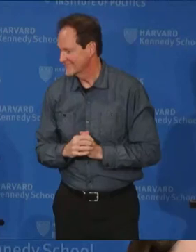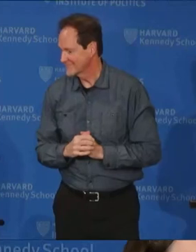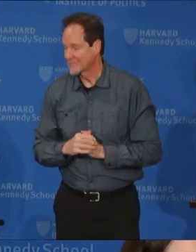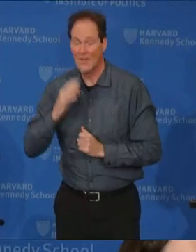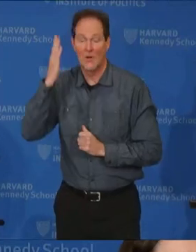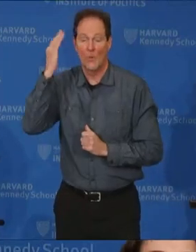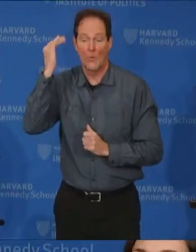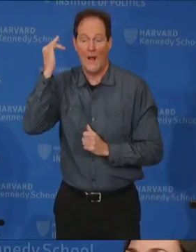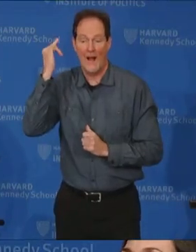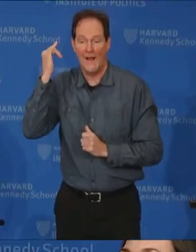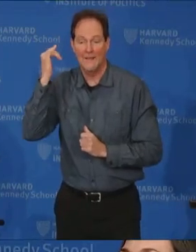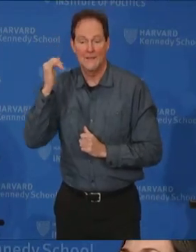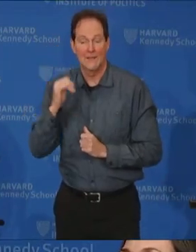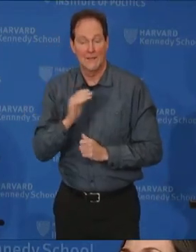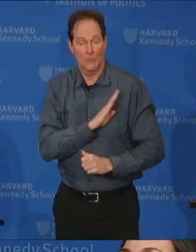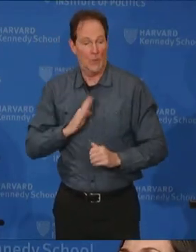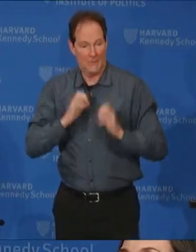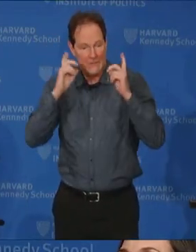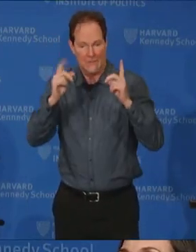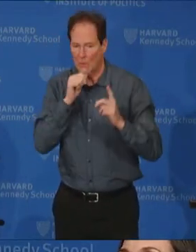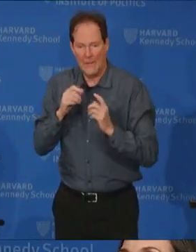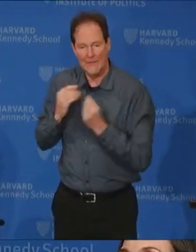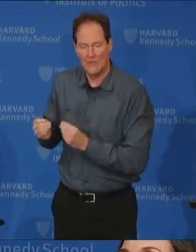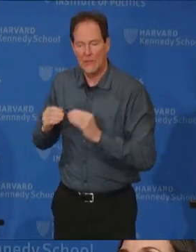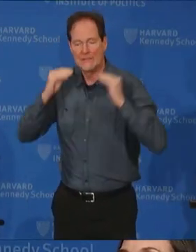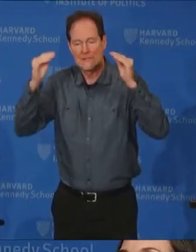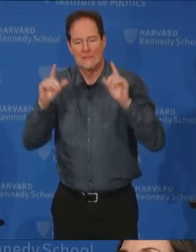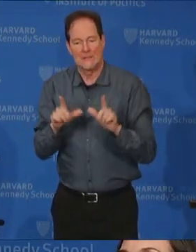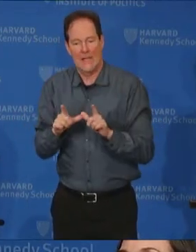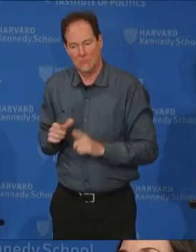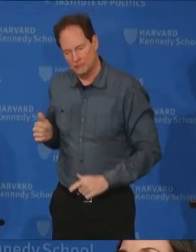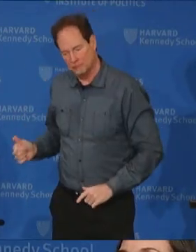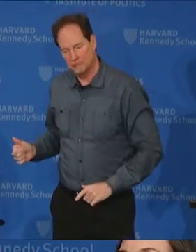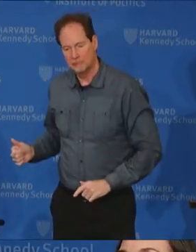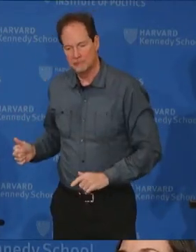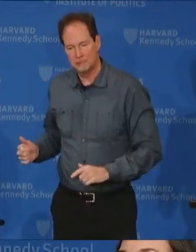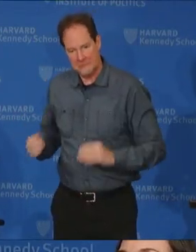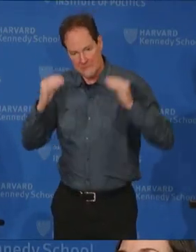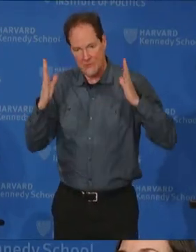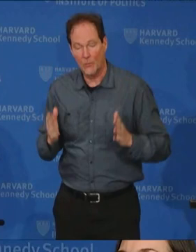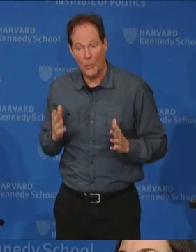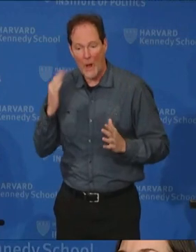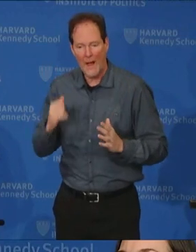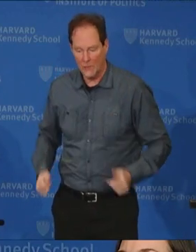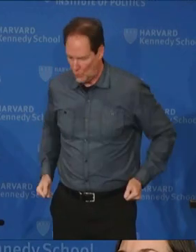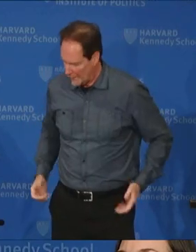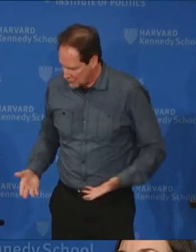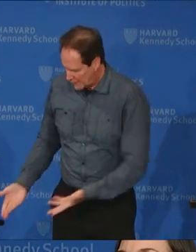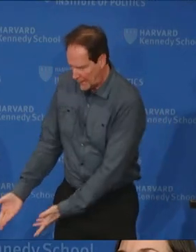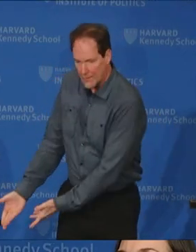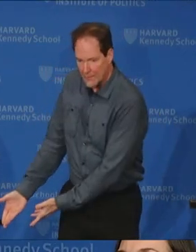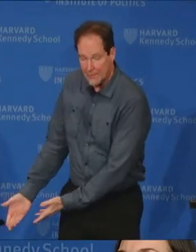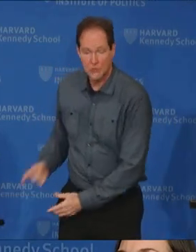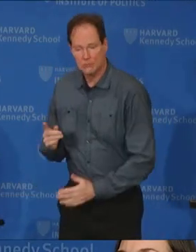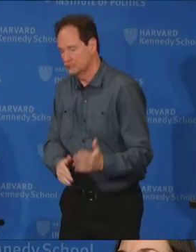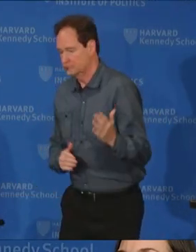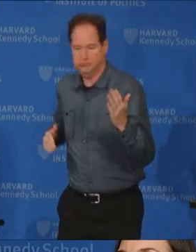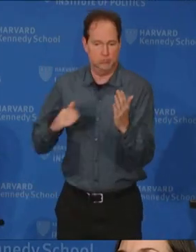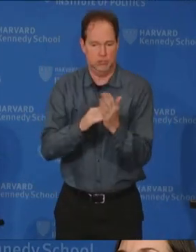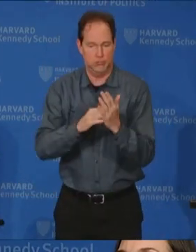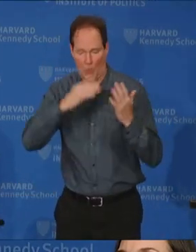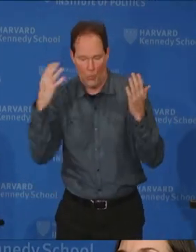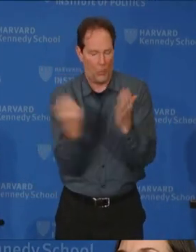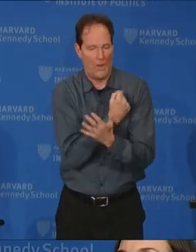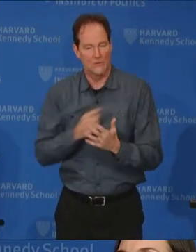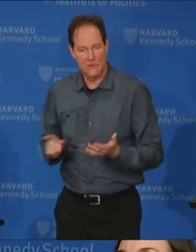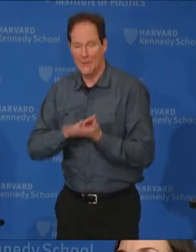Because they did not want to give her a teaching license because she was in a wheelchair. She sued, she won, and